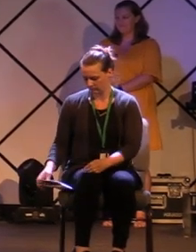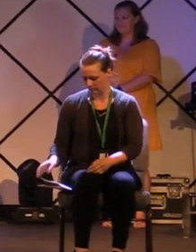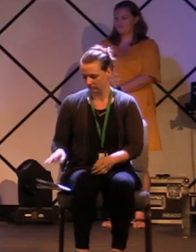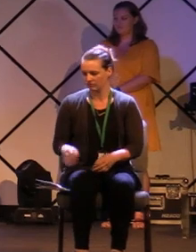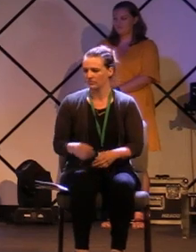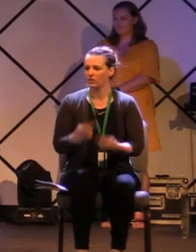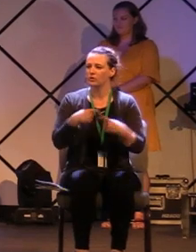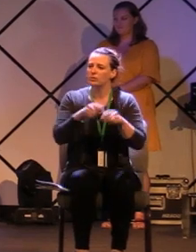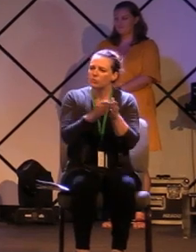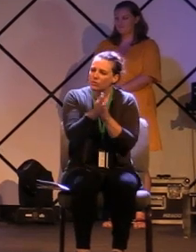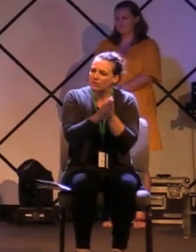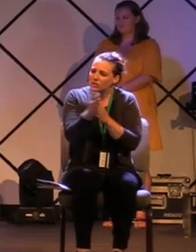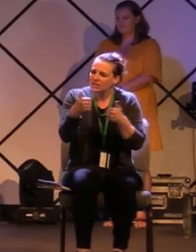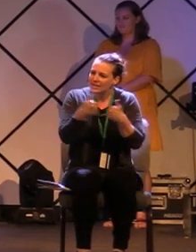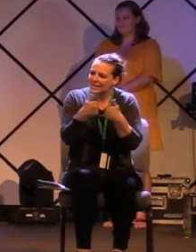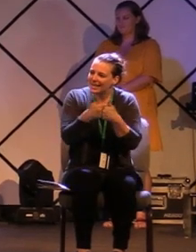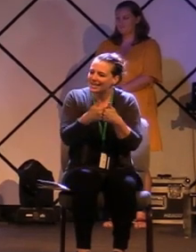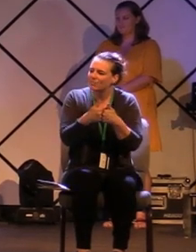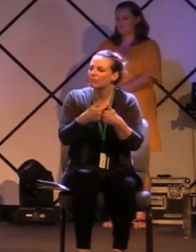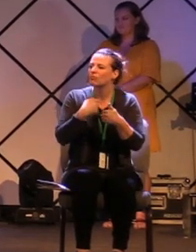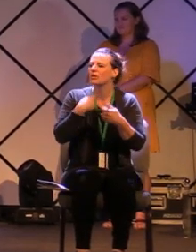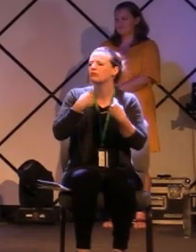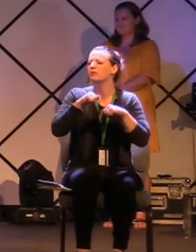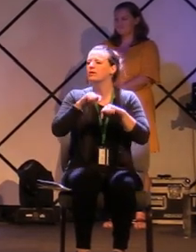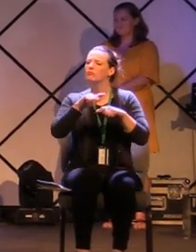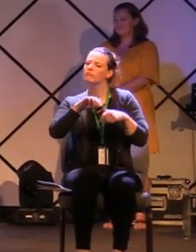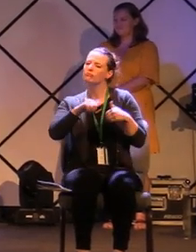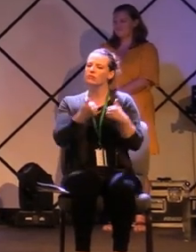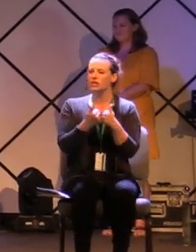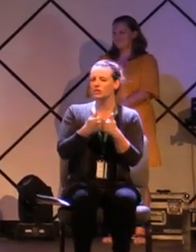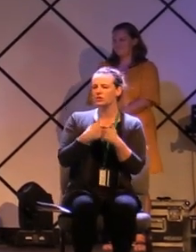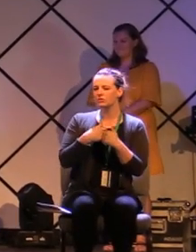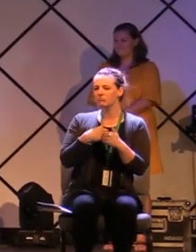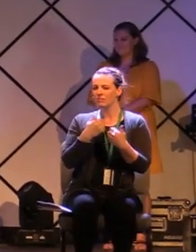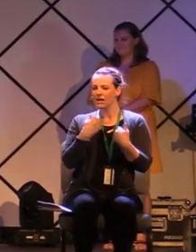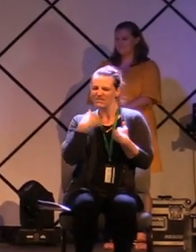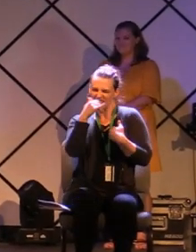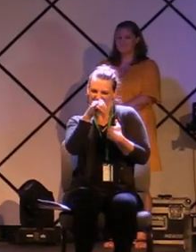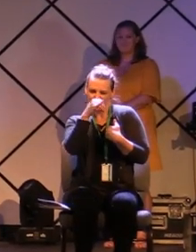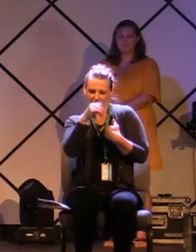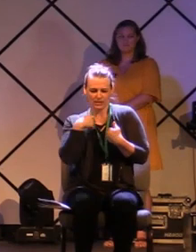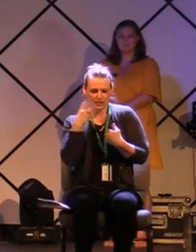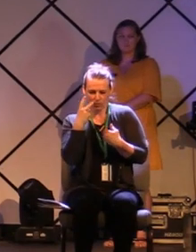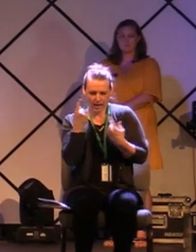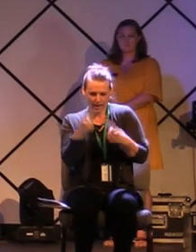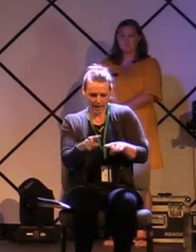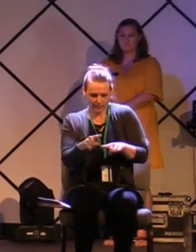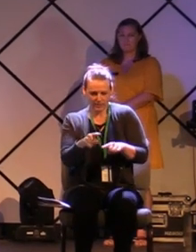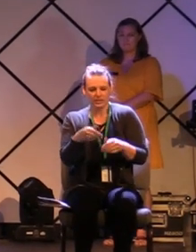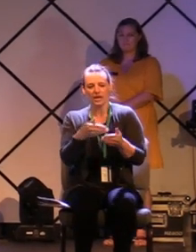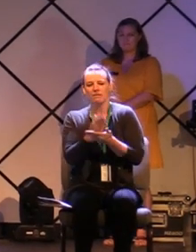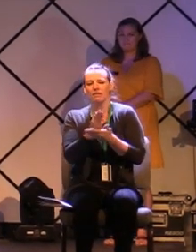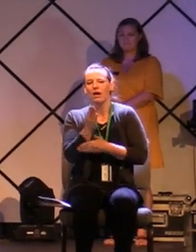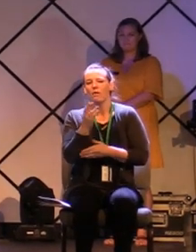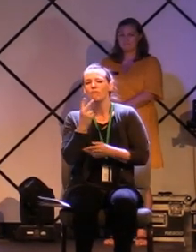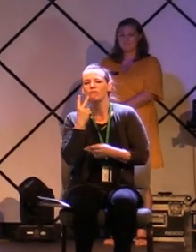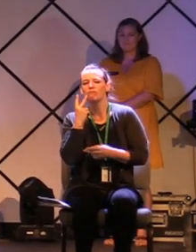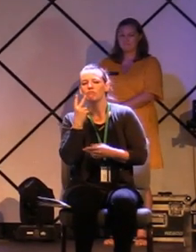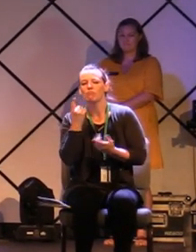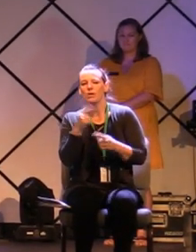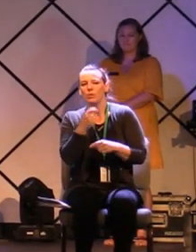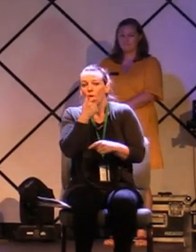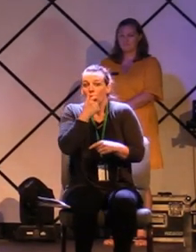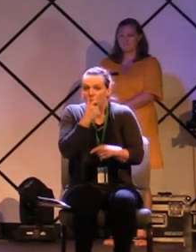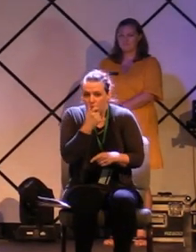During a motivation game, we challenged everyone to get a bit silly with their praise to engage a dog, and Glenn surprised us by letting out such a perfect whistle, it